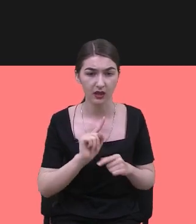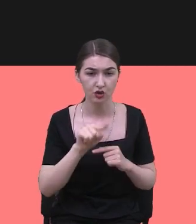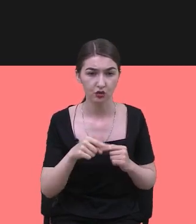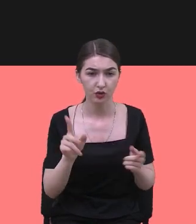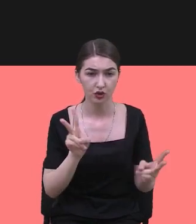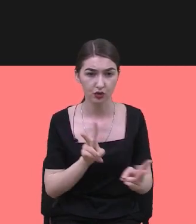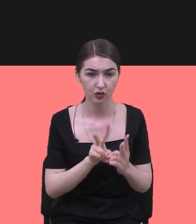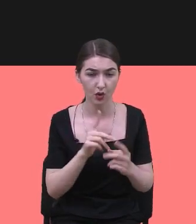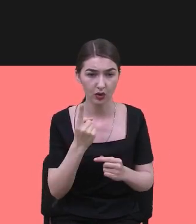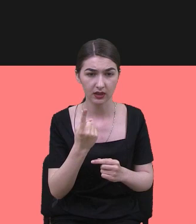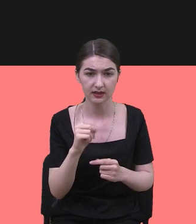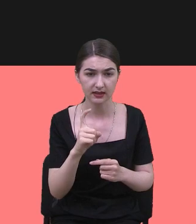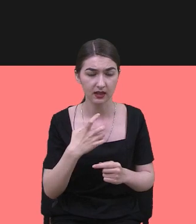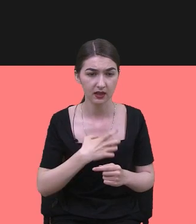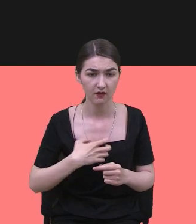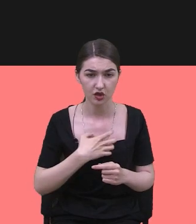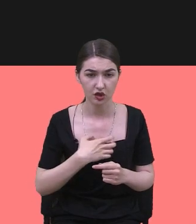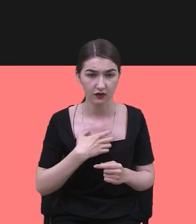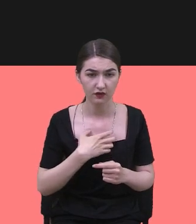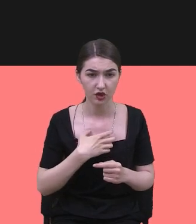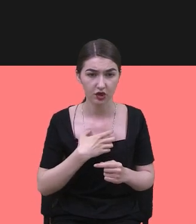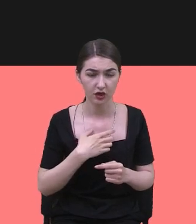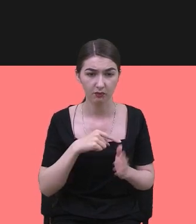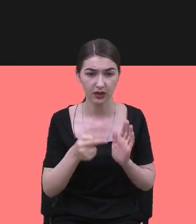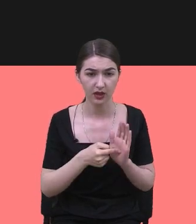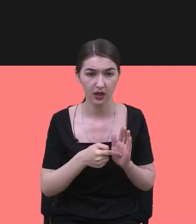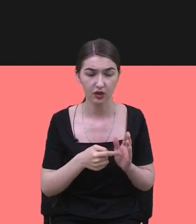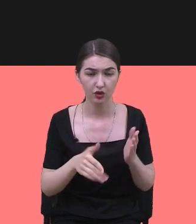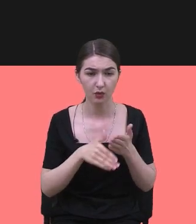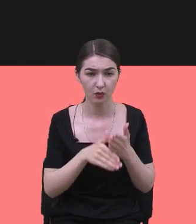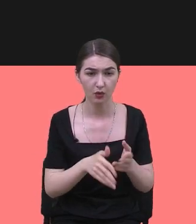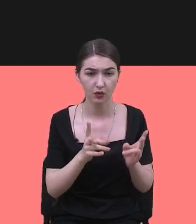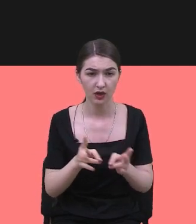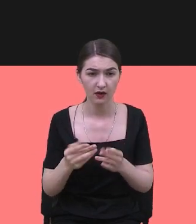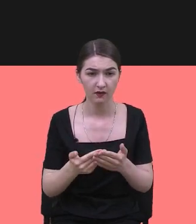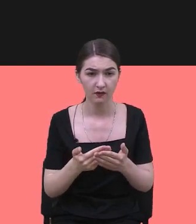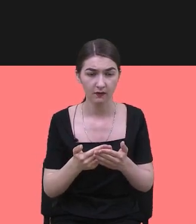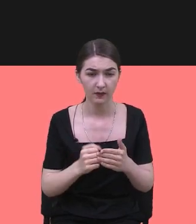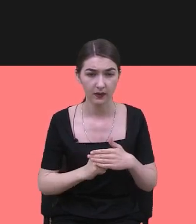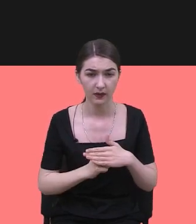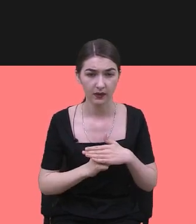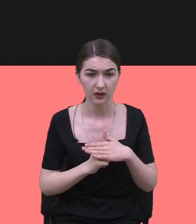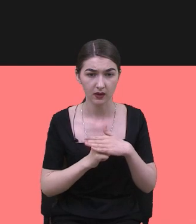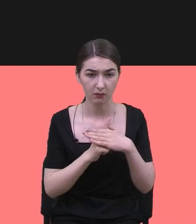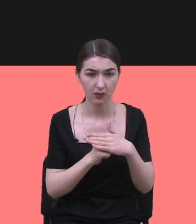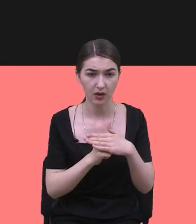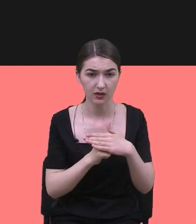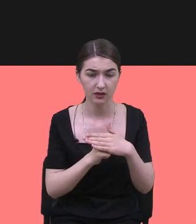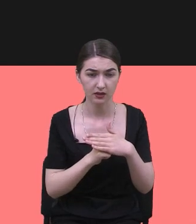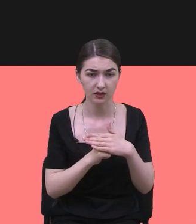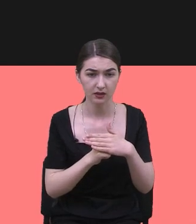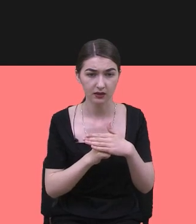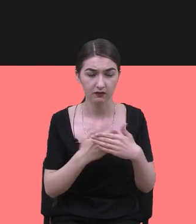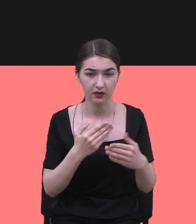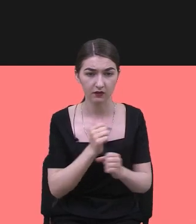pre-hospital aid, but this indeed should be considered as one of the important